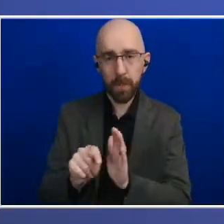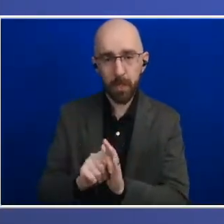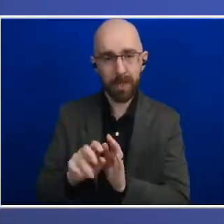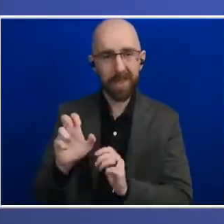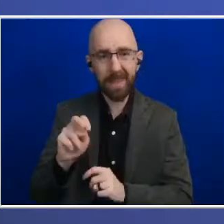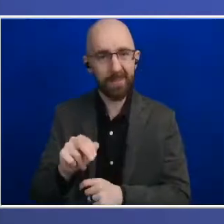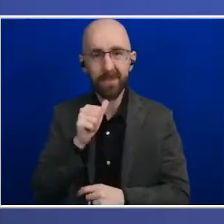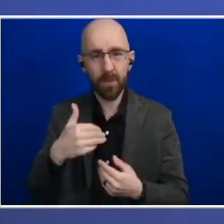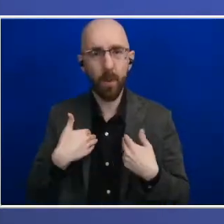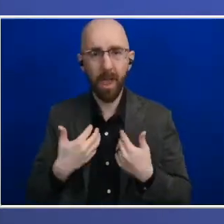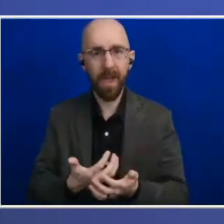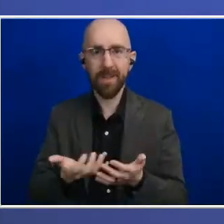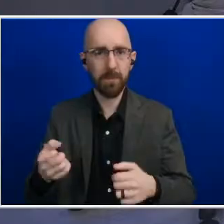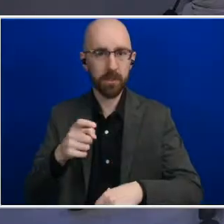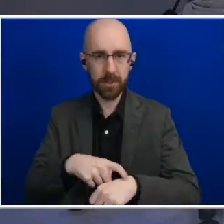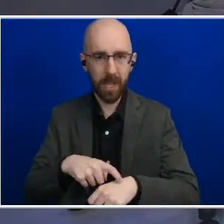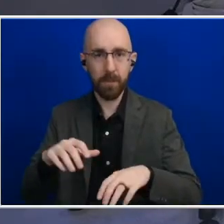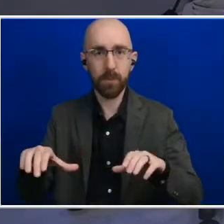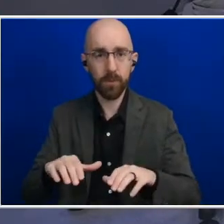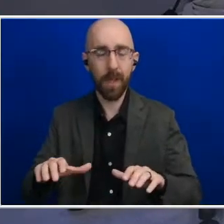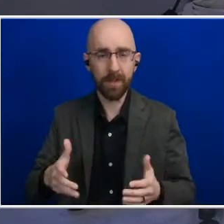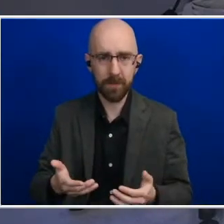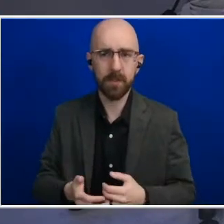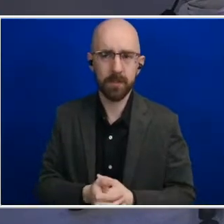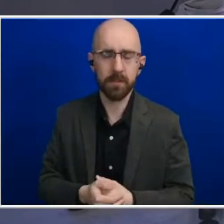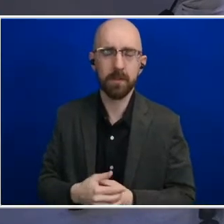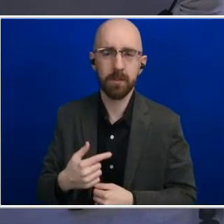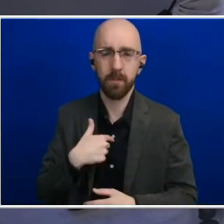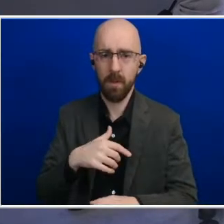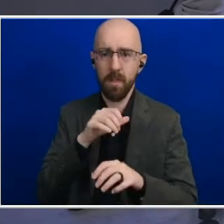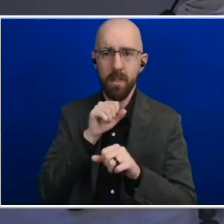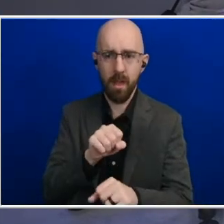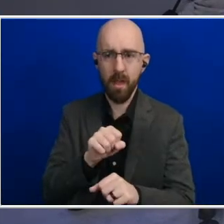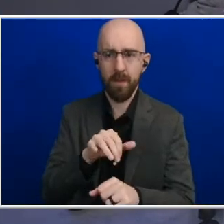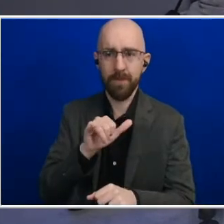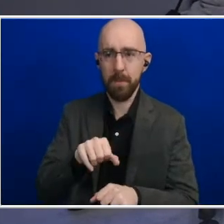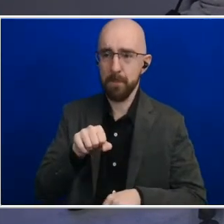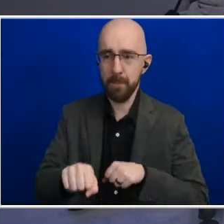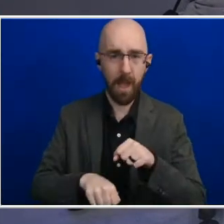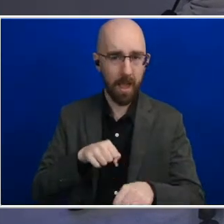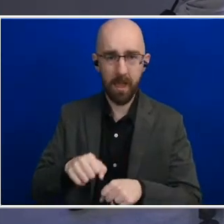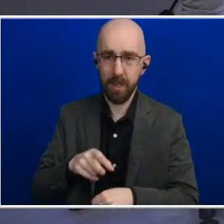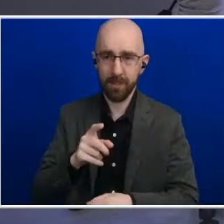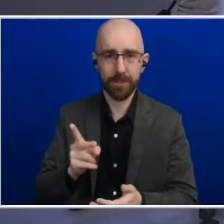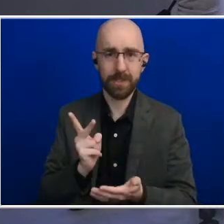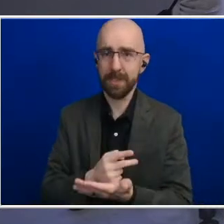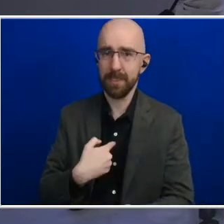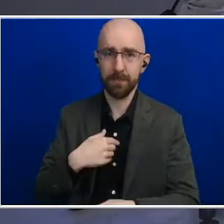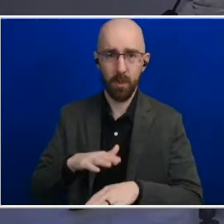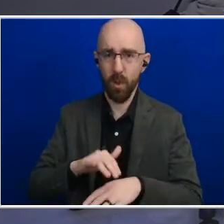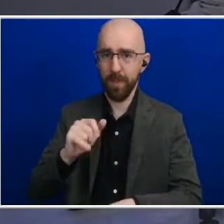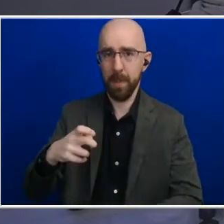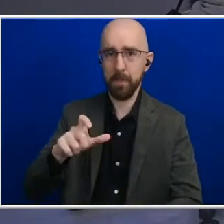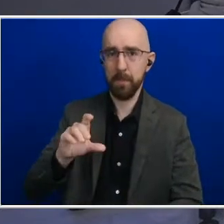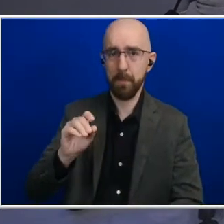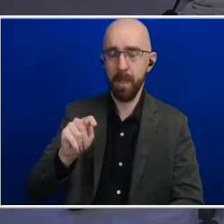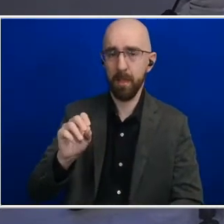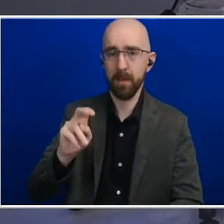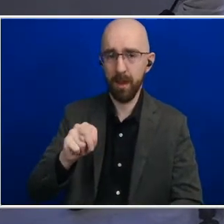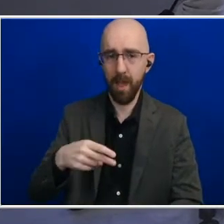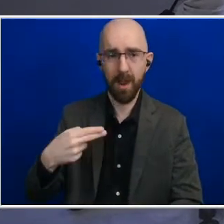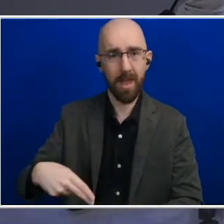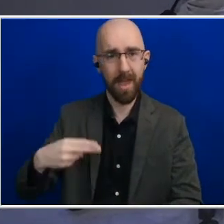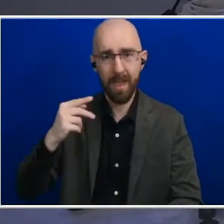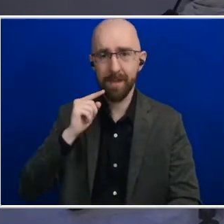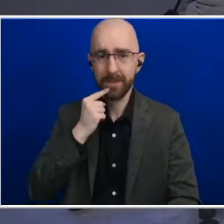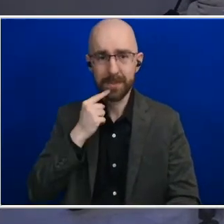time to do the activity. All right, Allie Love, get on that bike, and man, she kills me on that darn Peloton, or on that darn high-intensity interval training stuff and